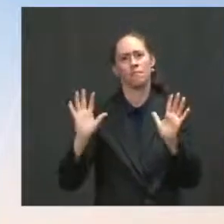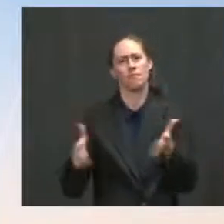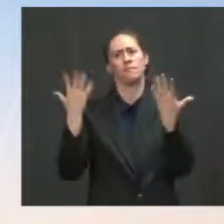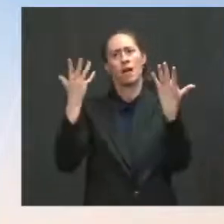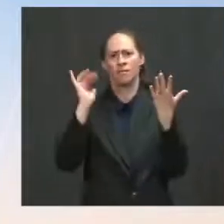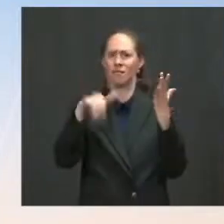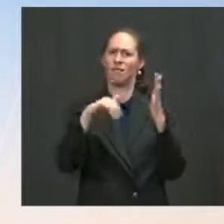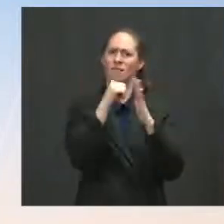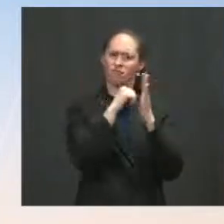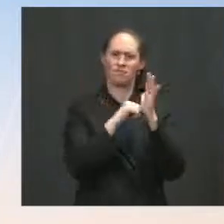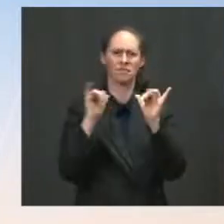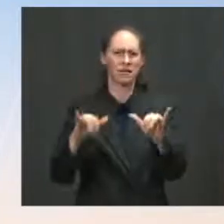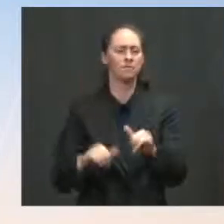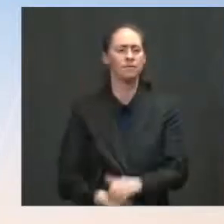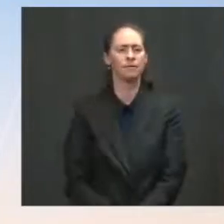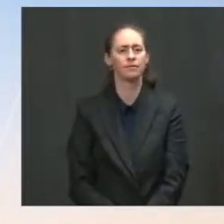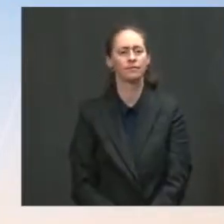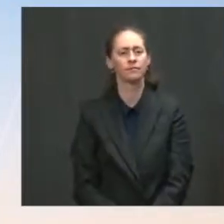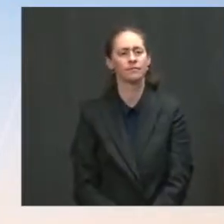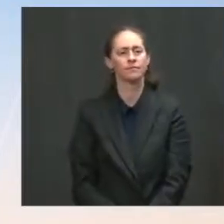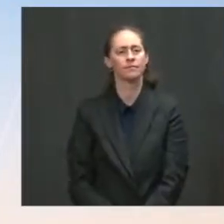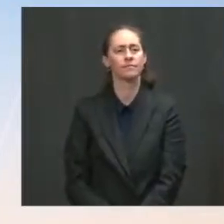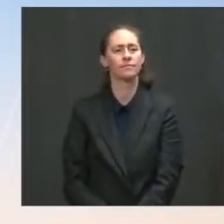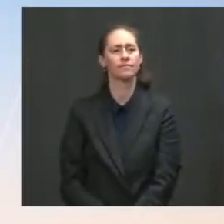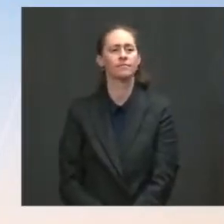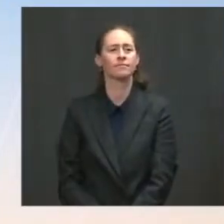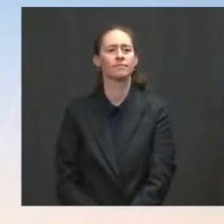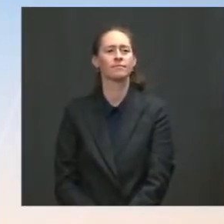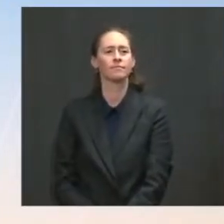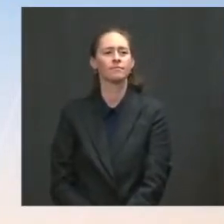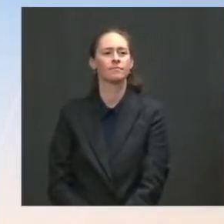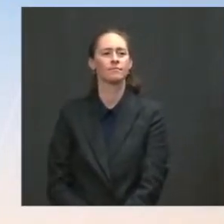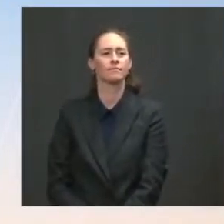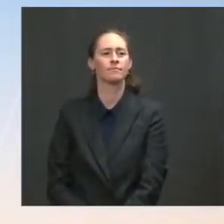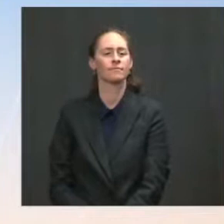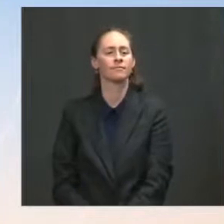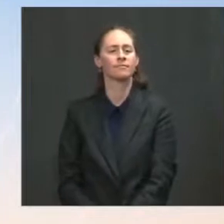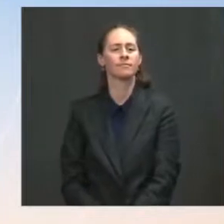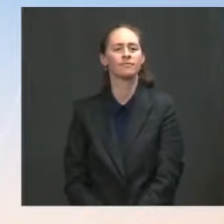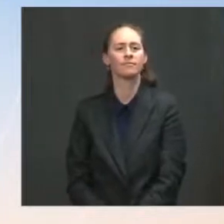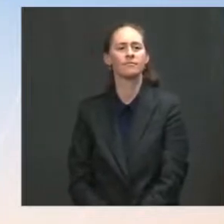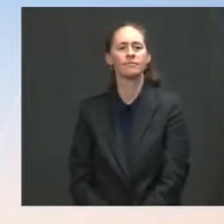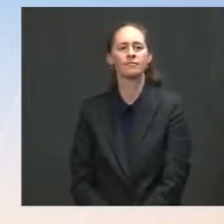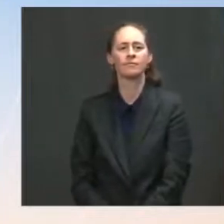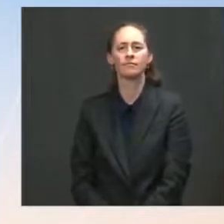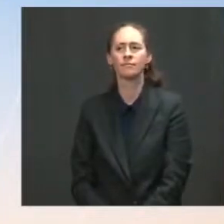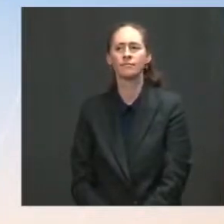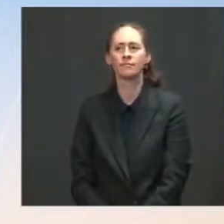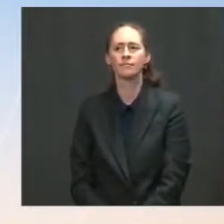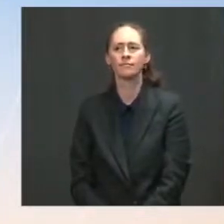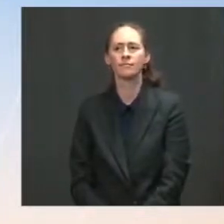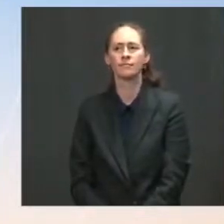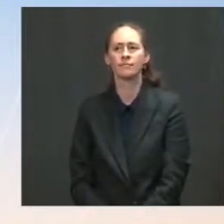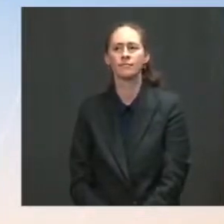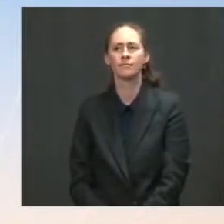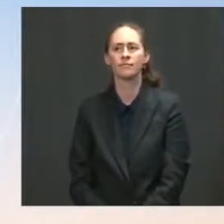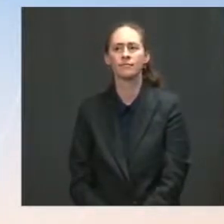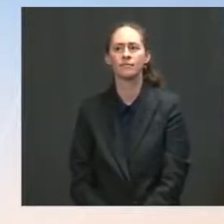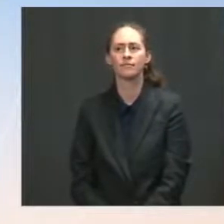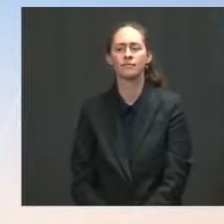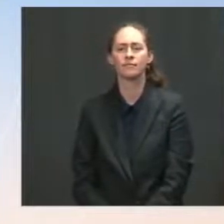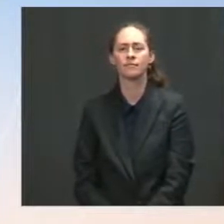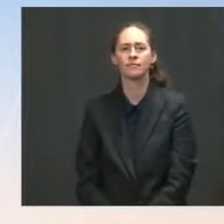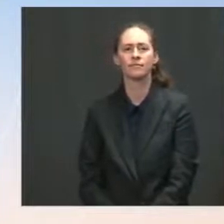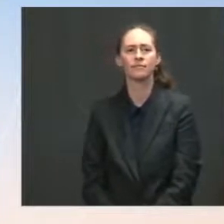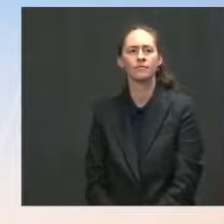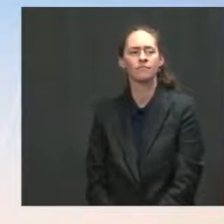ahead. The president made an announcement on Lebanon recovery today. Can you outline that for us? Sure. And